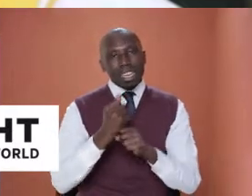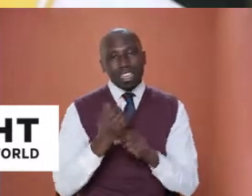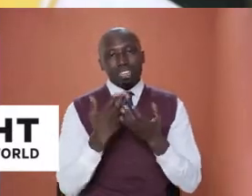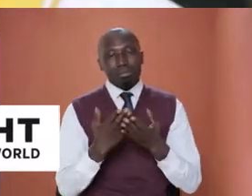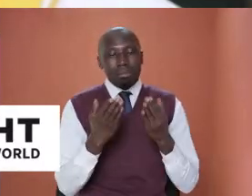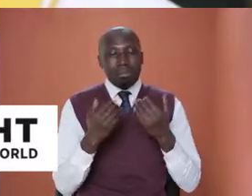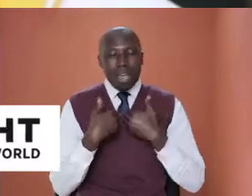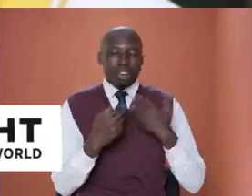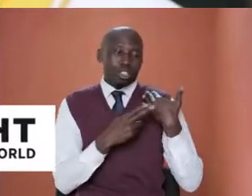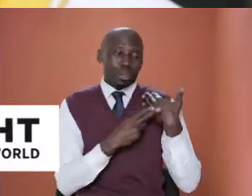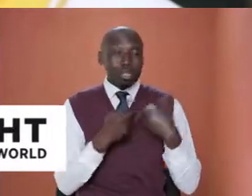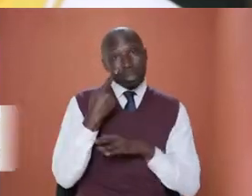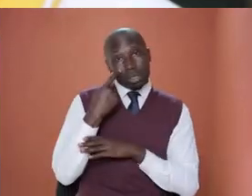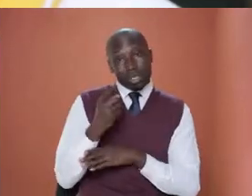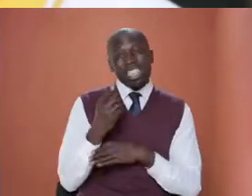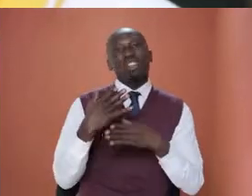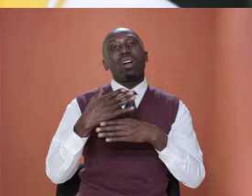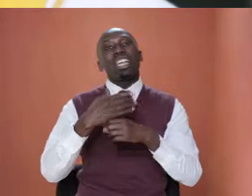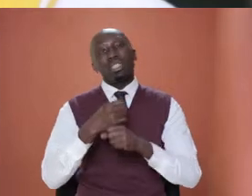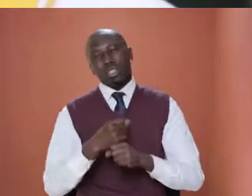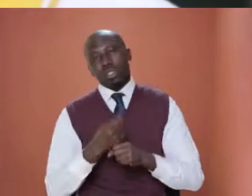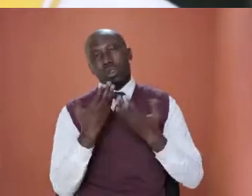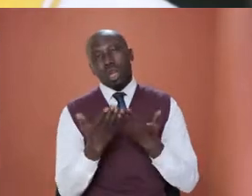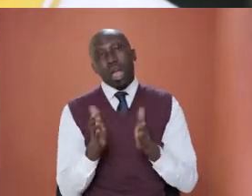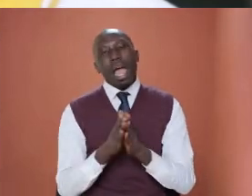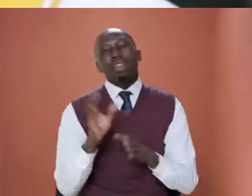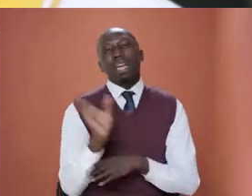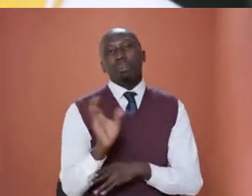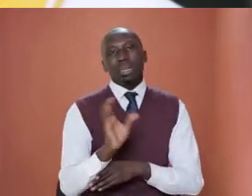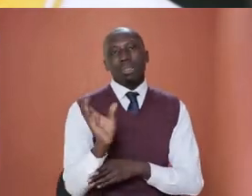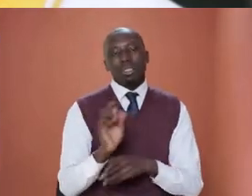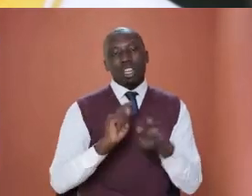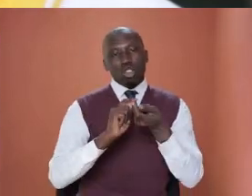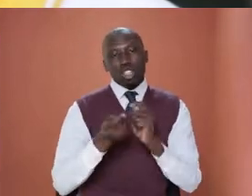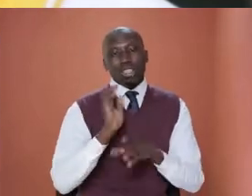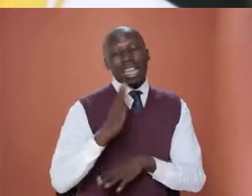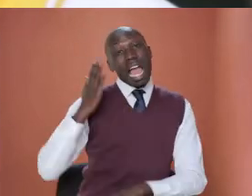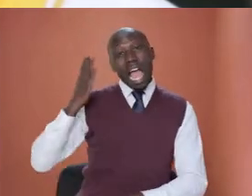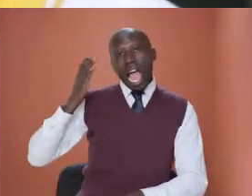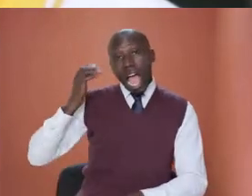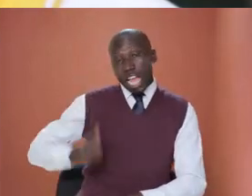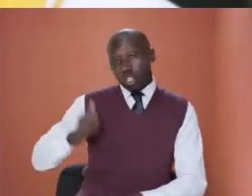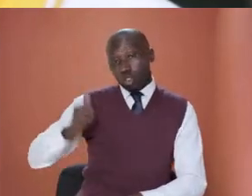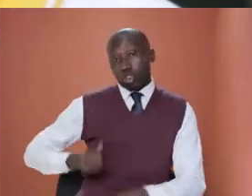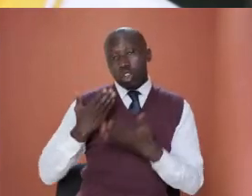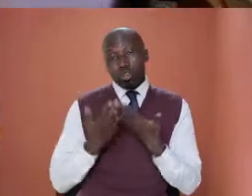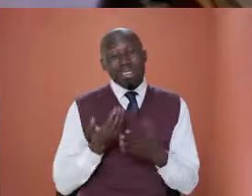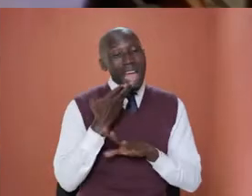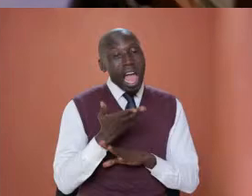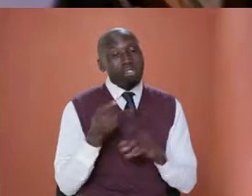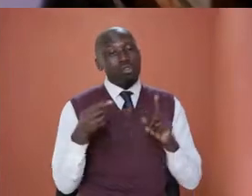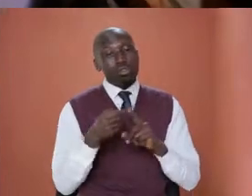ensure that organizations and companies change their attitude that they have